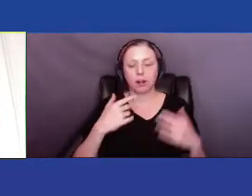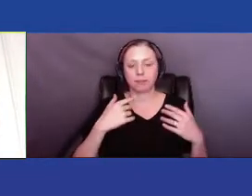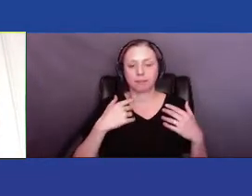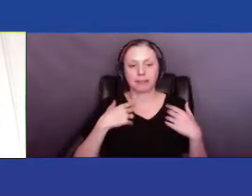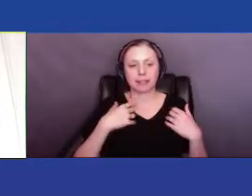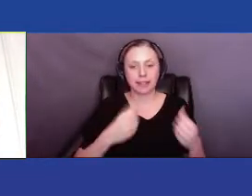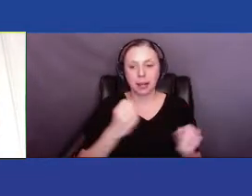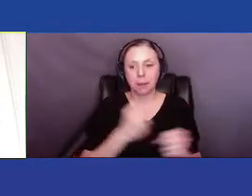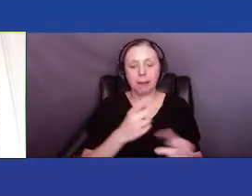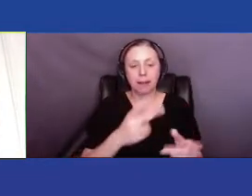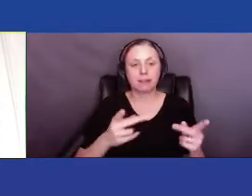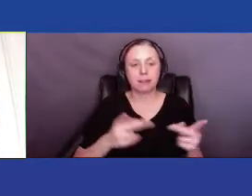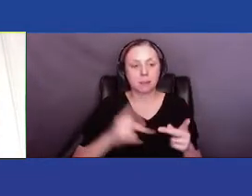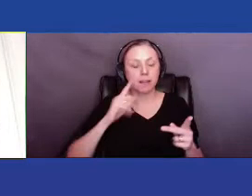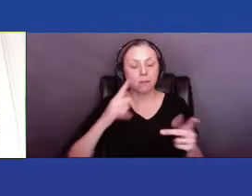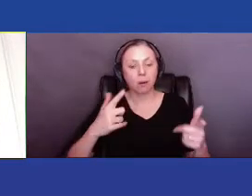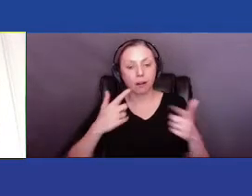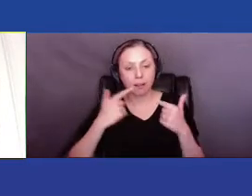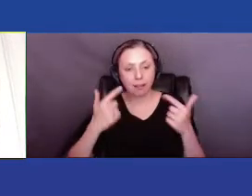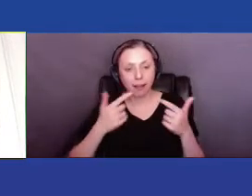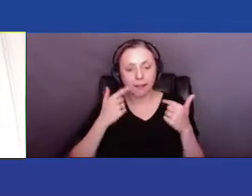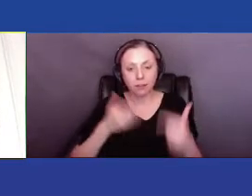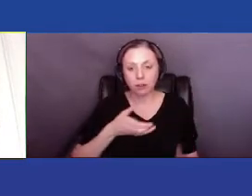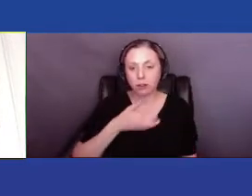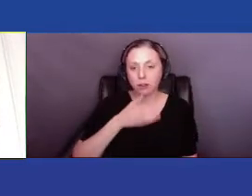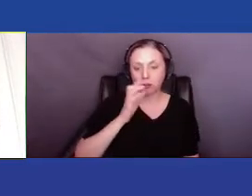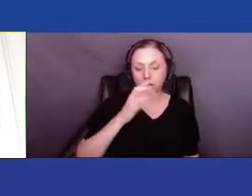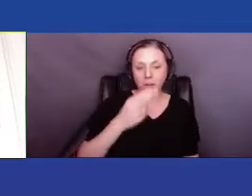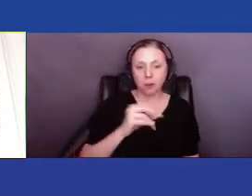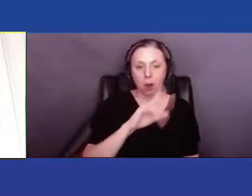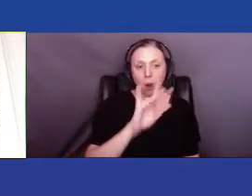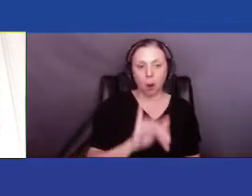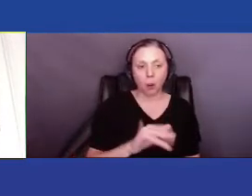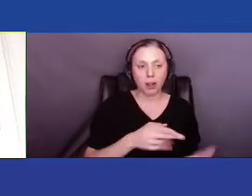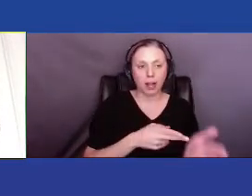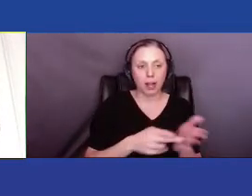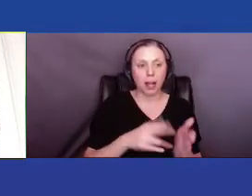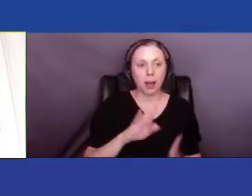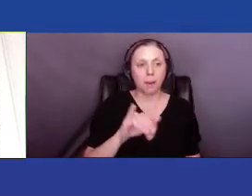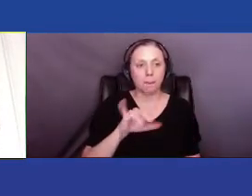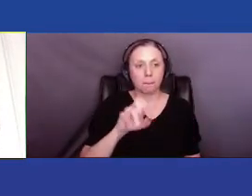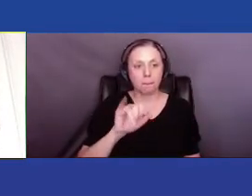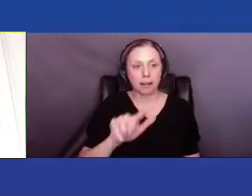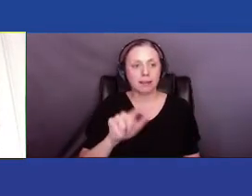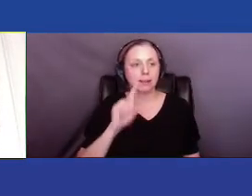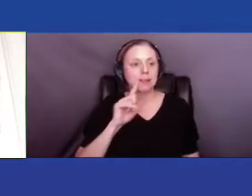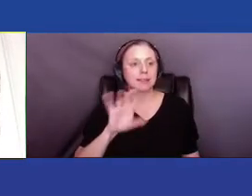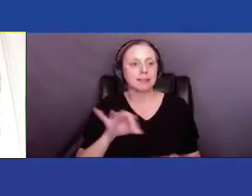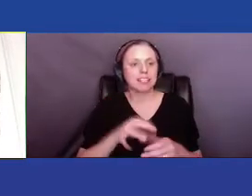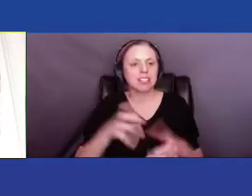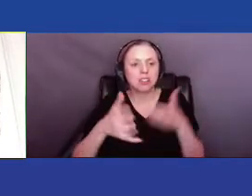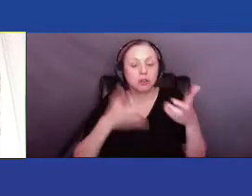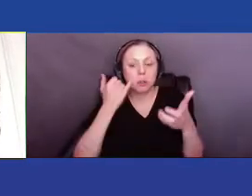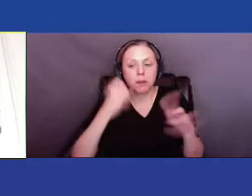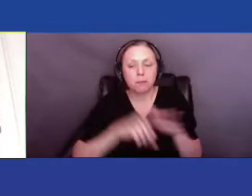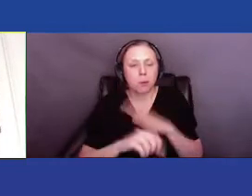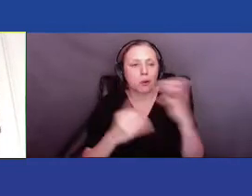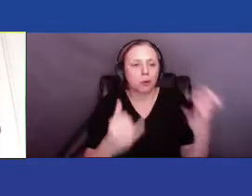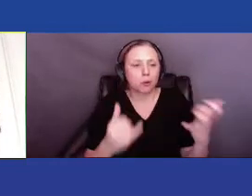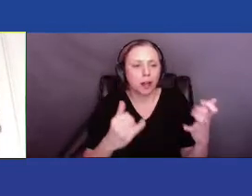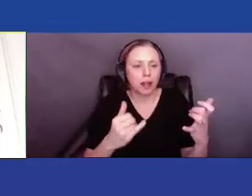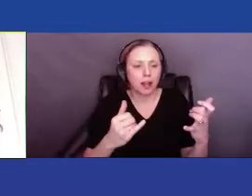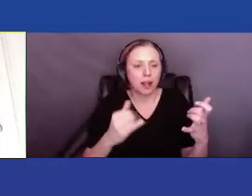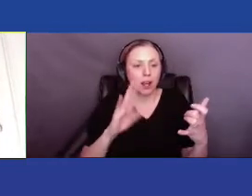laughter, sip holy basil tea, scream as if you're born this day, move